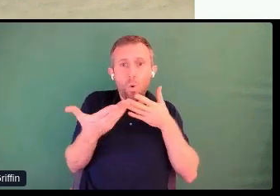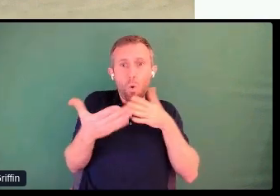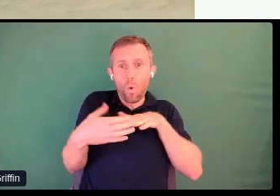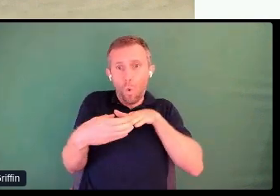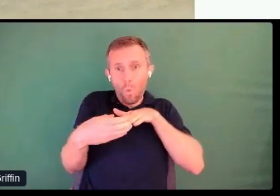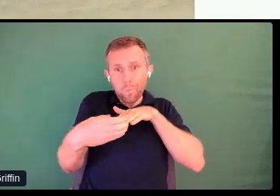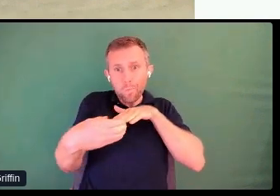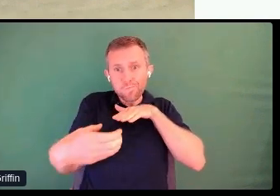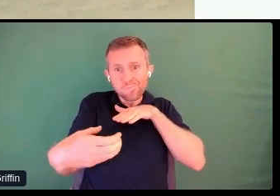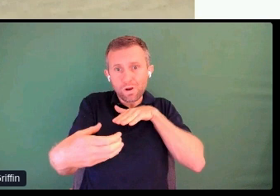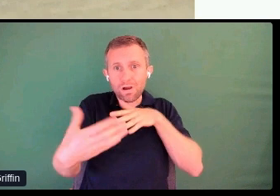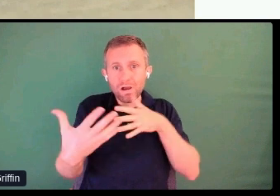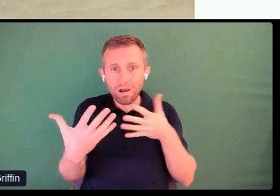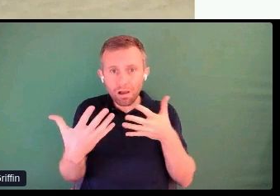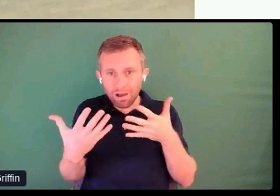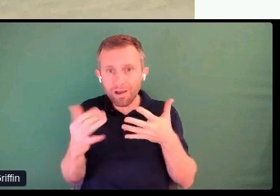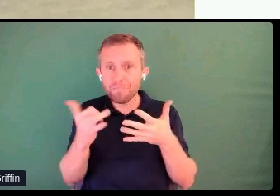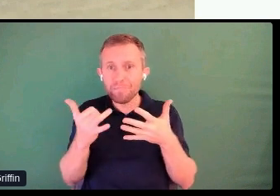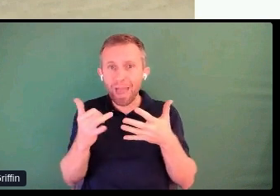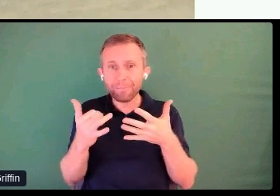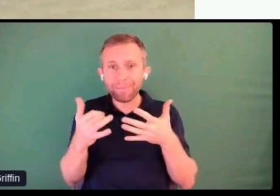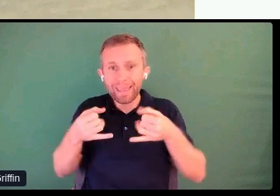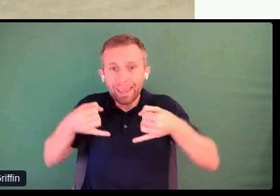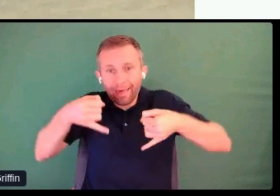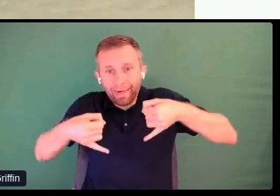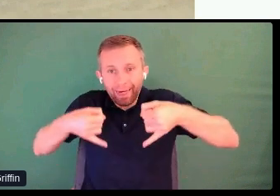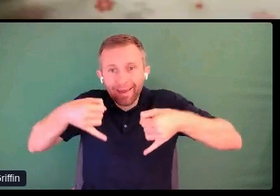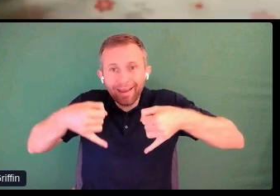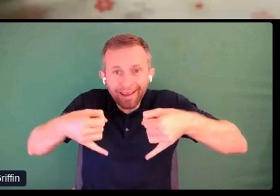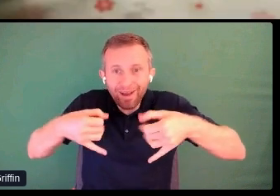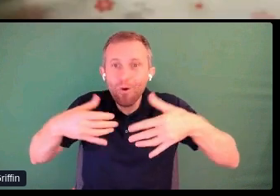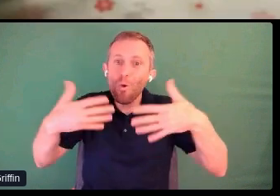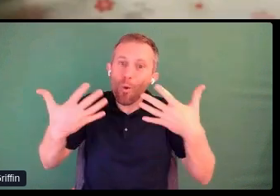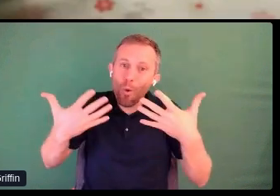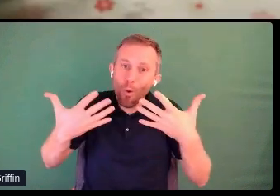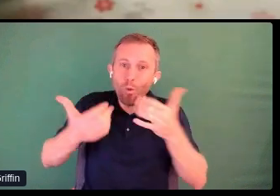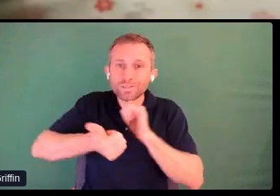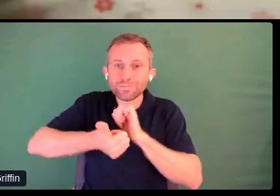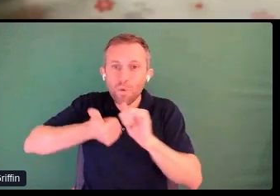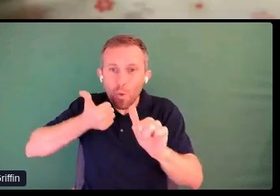for cocktail parties, cutting the lawn, sports, etc.